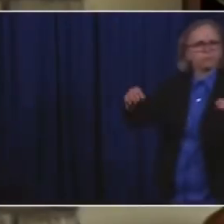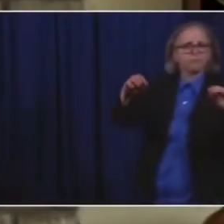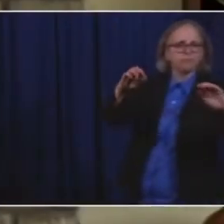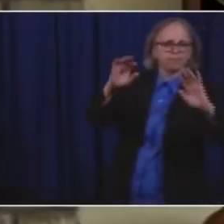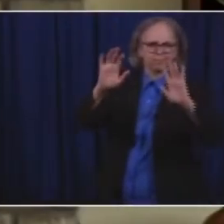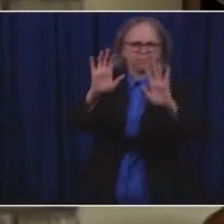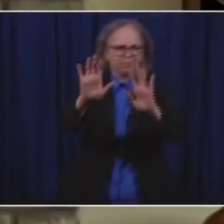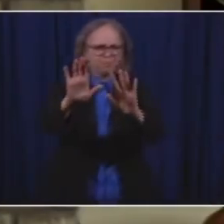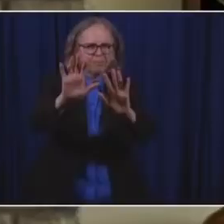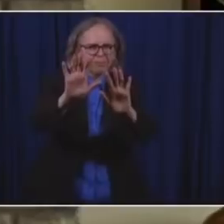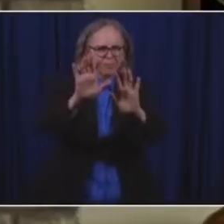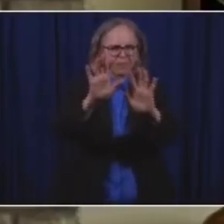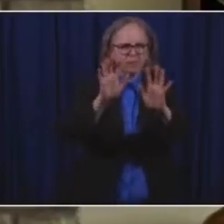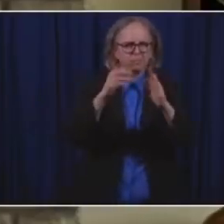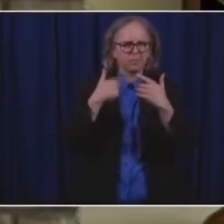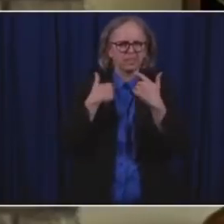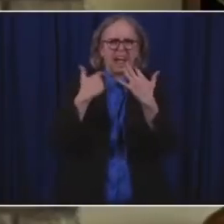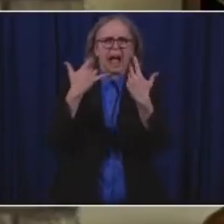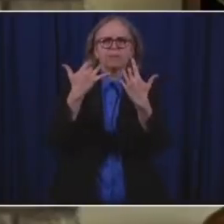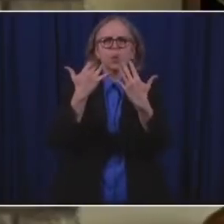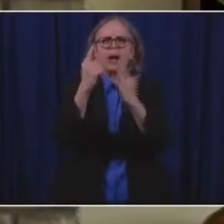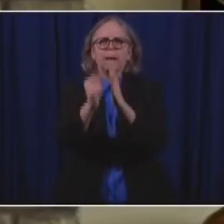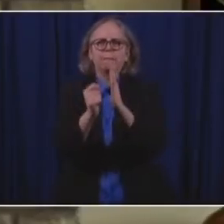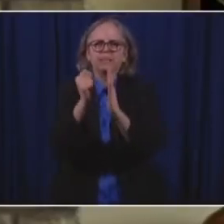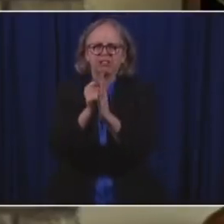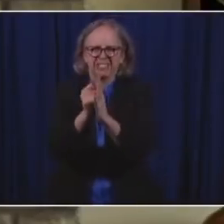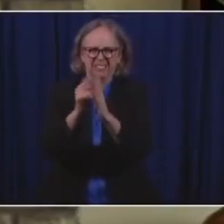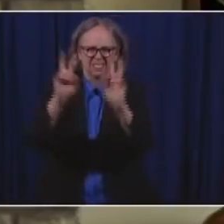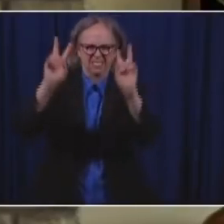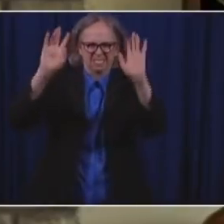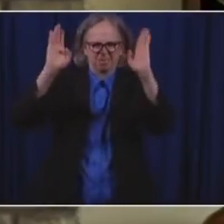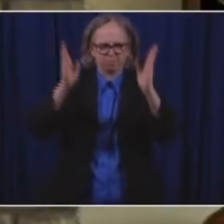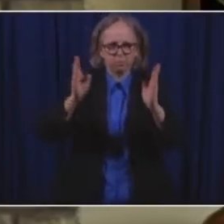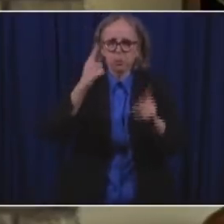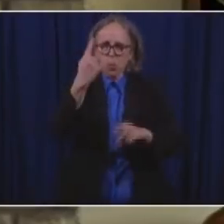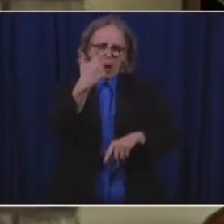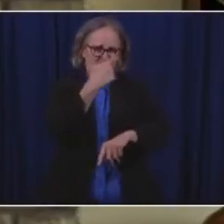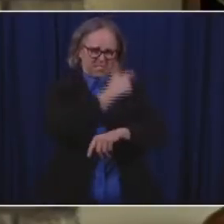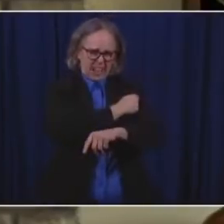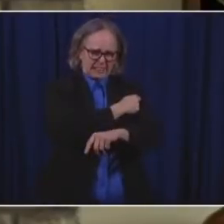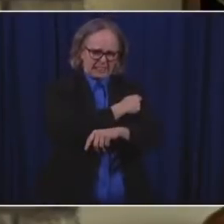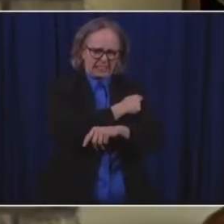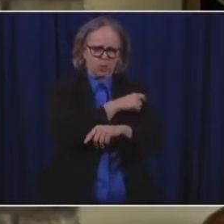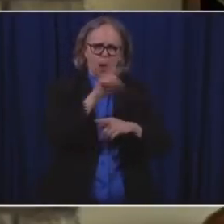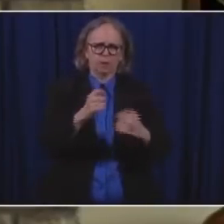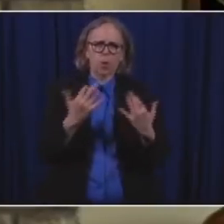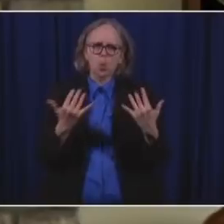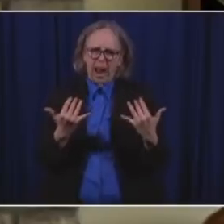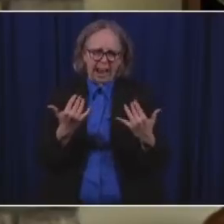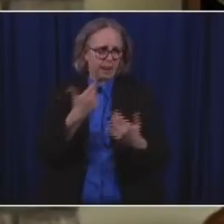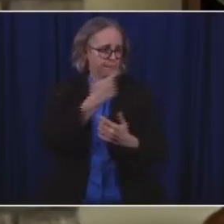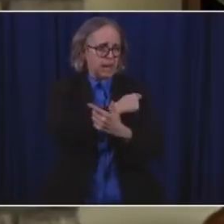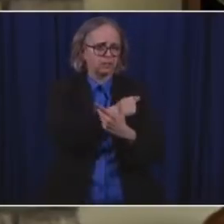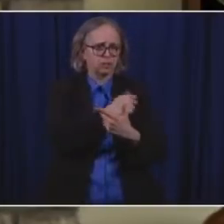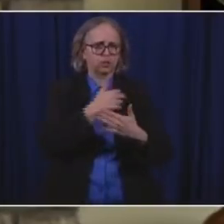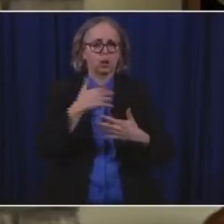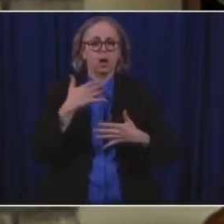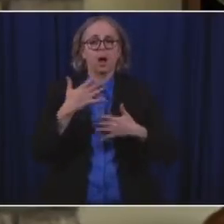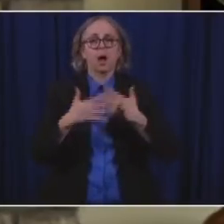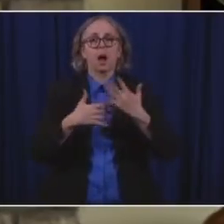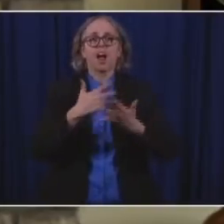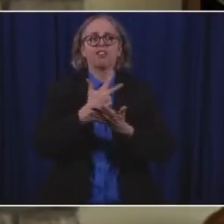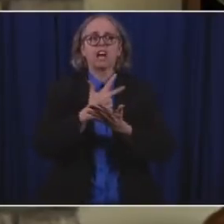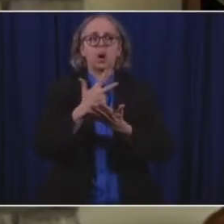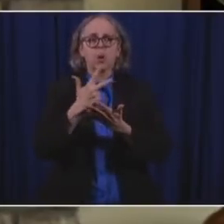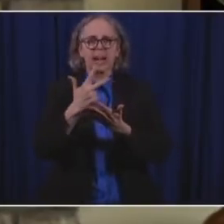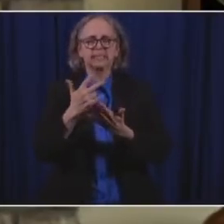for one of the vaccines. There's a 3-week wait period. For the other vaccines, my understanding, there's a 4-week. So if you held them back,